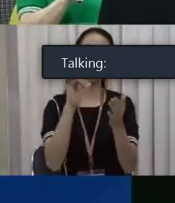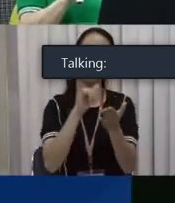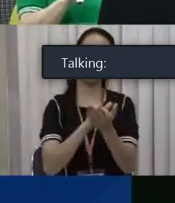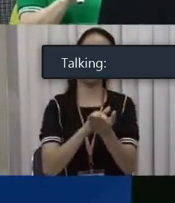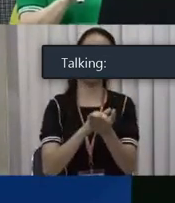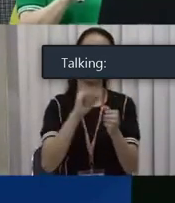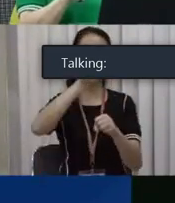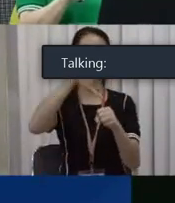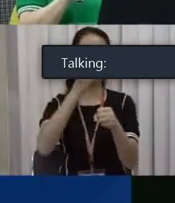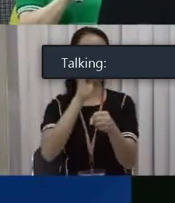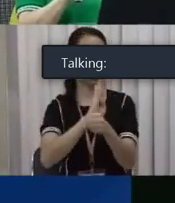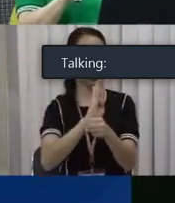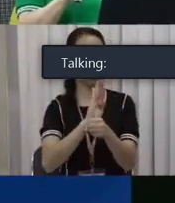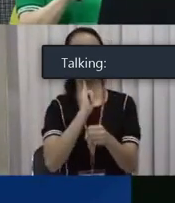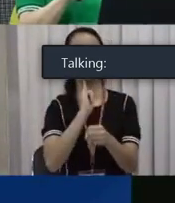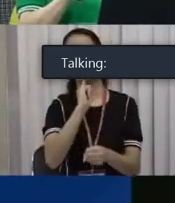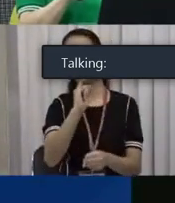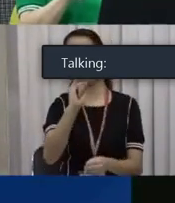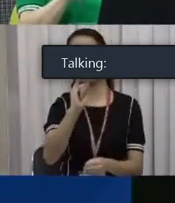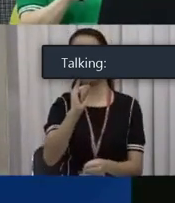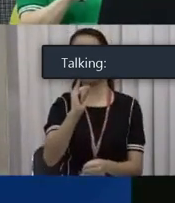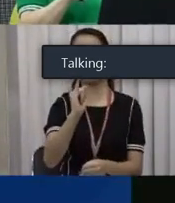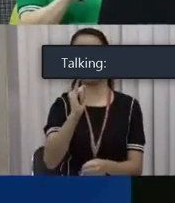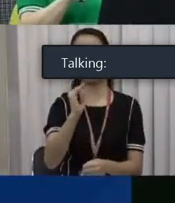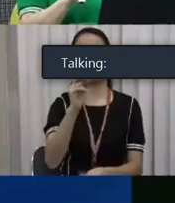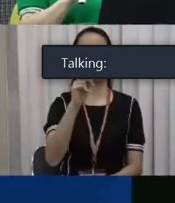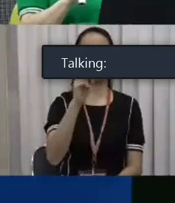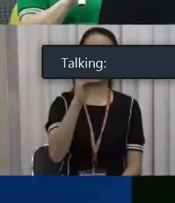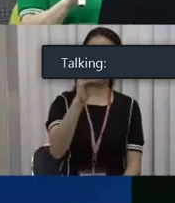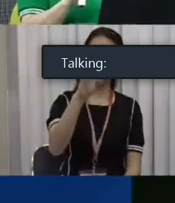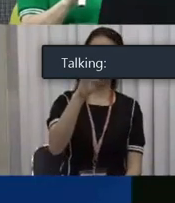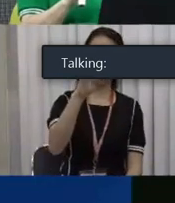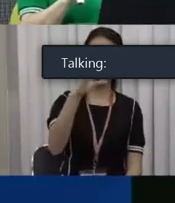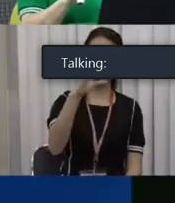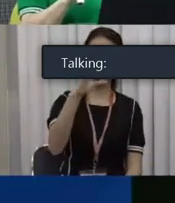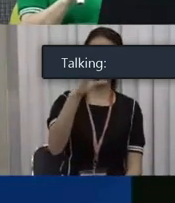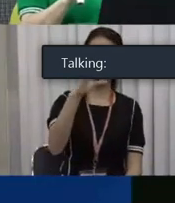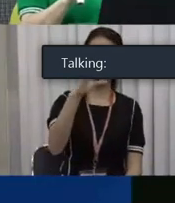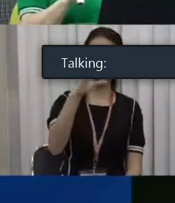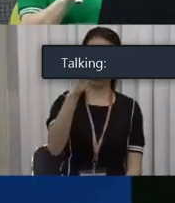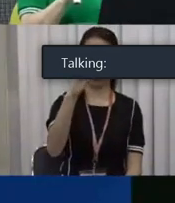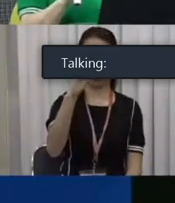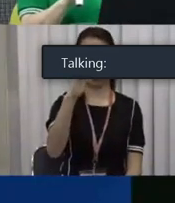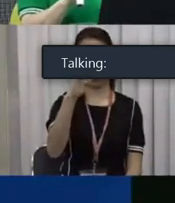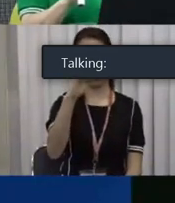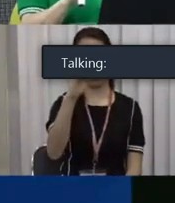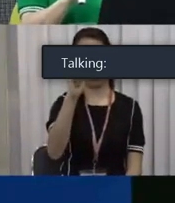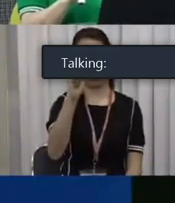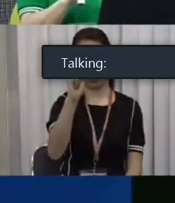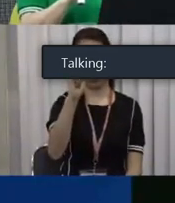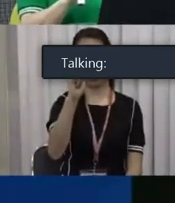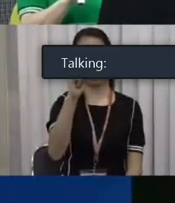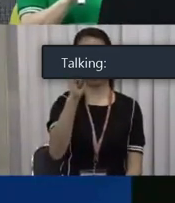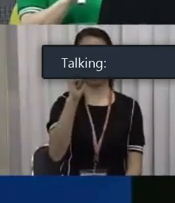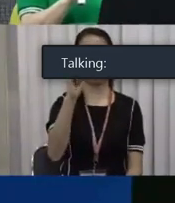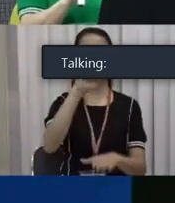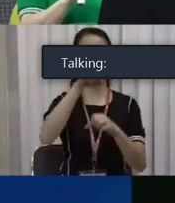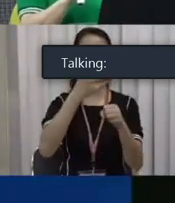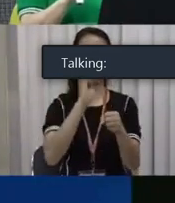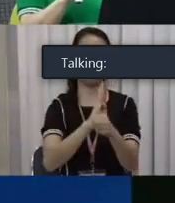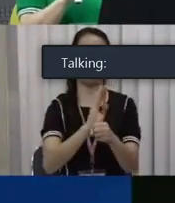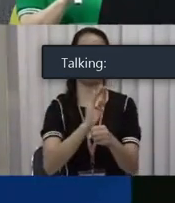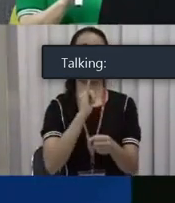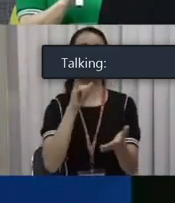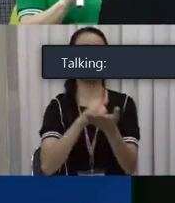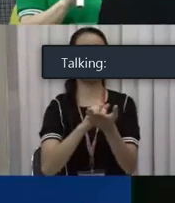than jobs, it's decent jobs. Decent jobs means to get a job that is